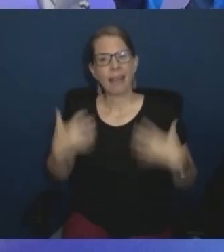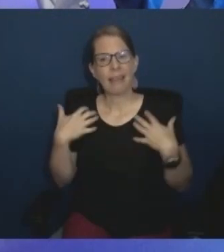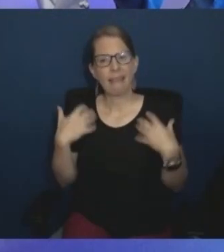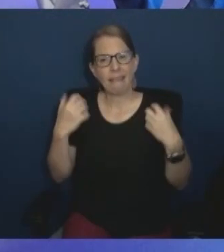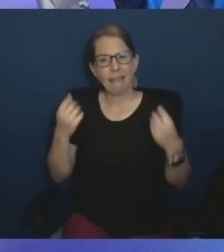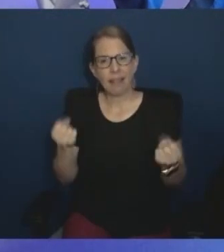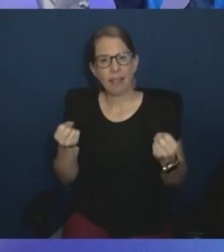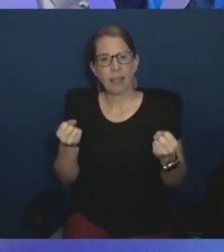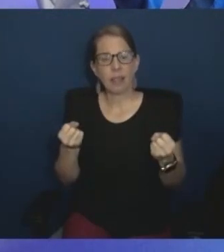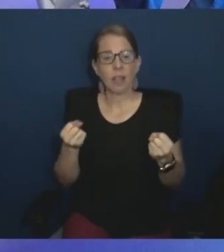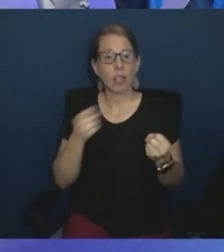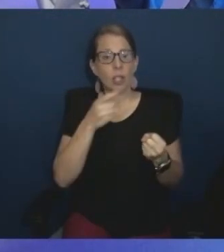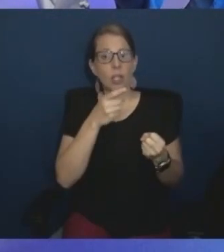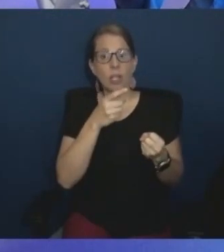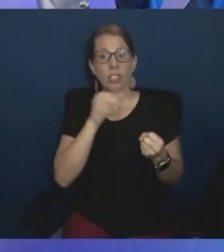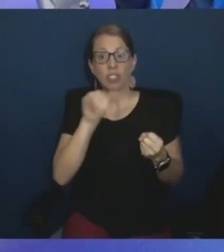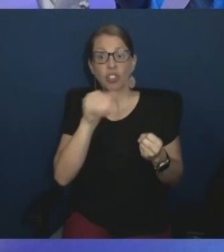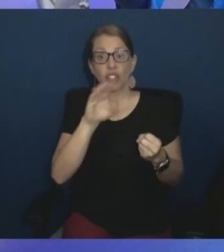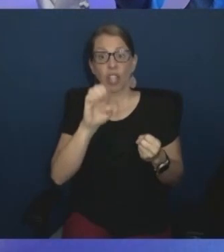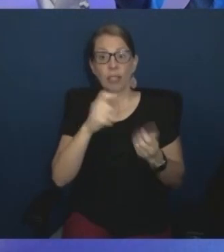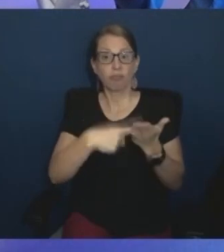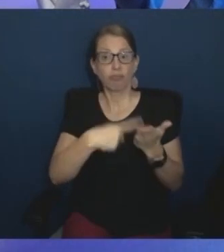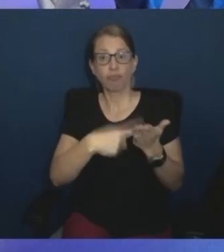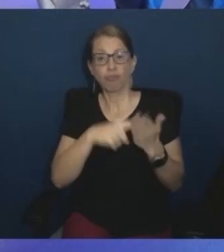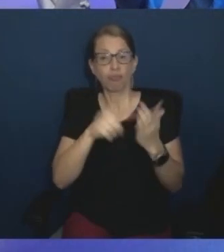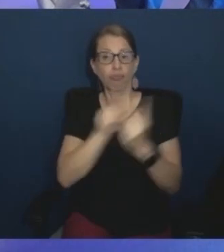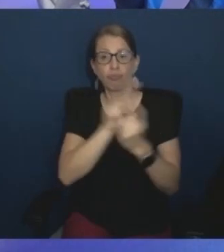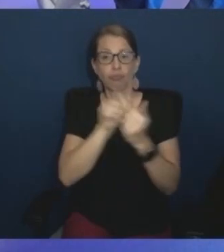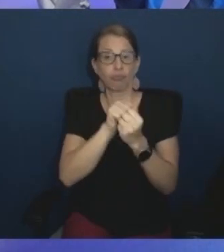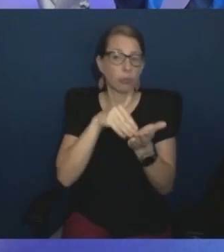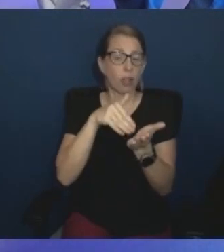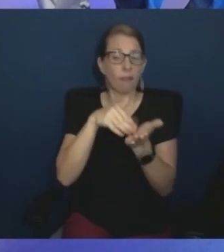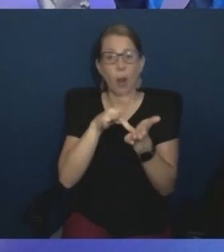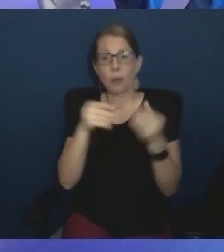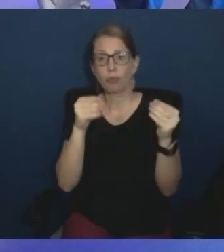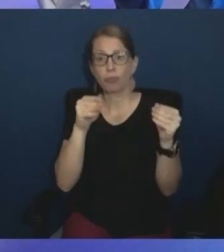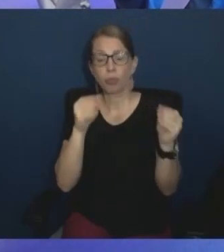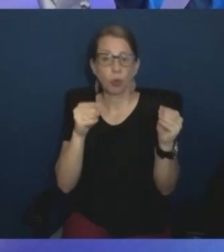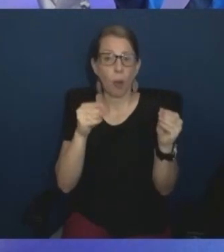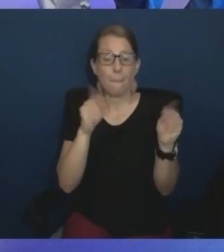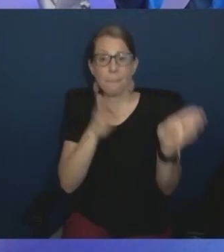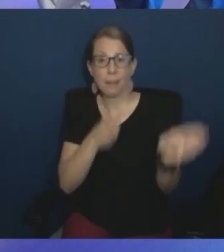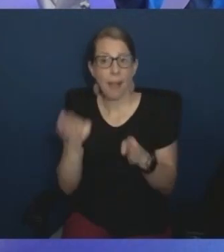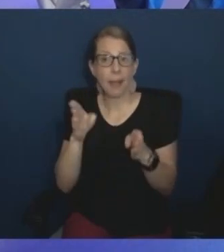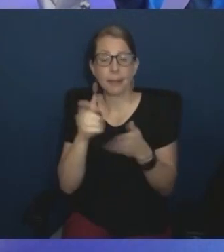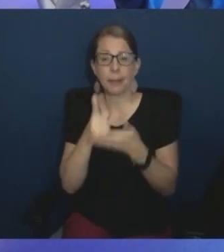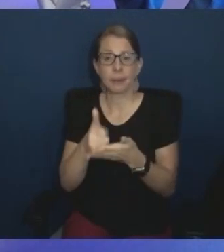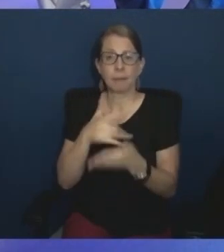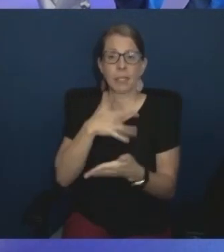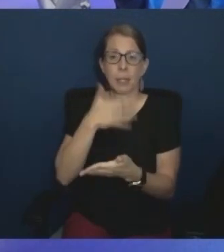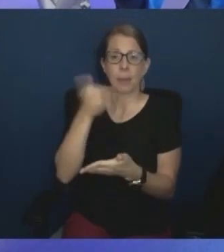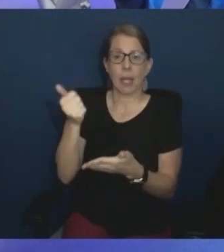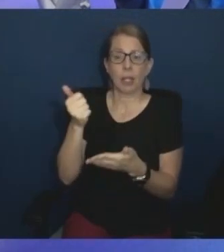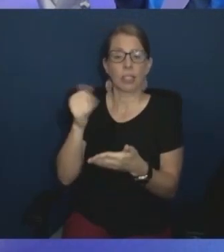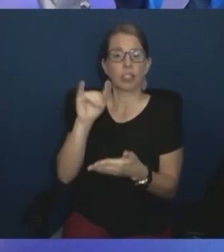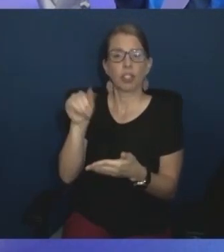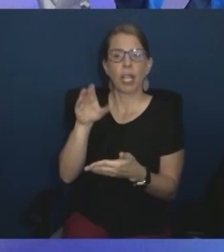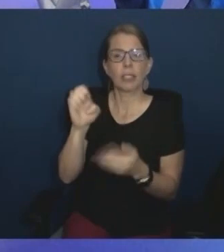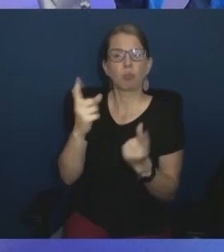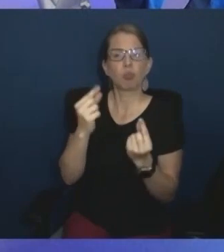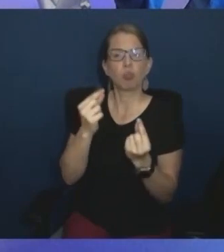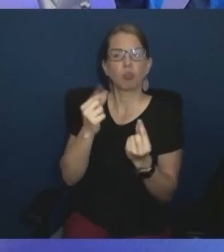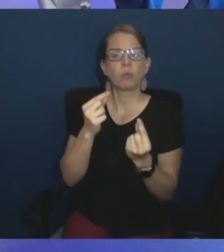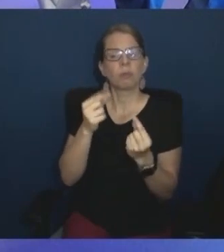with physicians about pharmaceutical plans to help them feel better. Tell me a little bit about what you're doing up there in the ICU unit with those